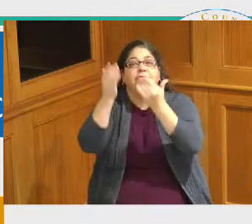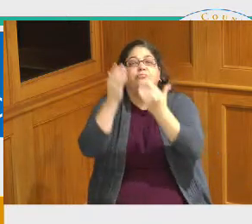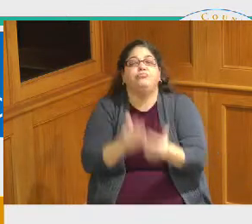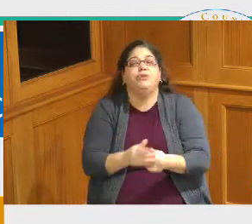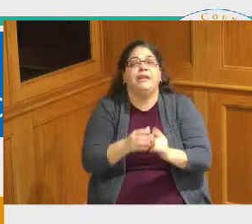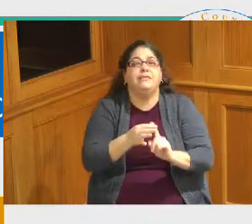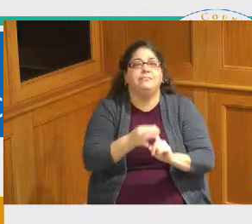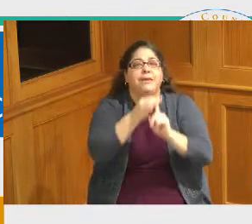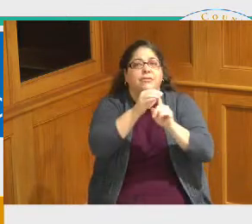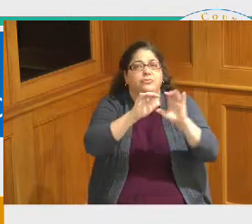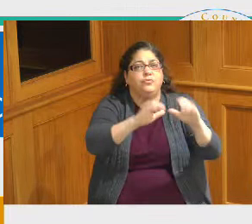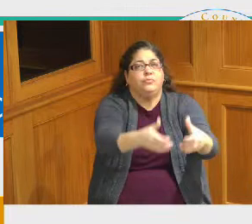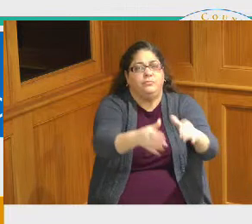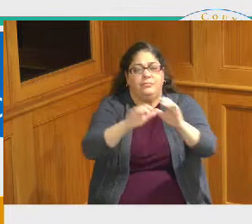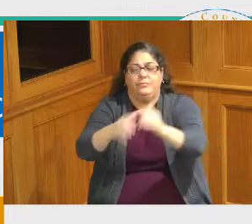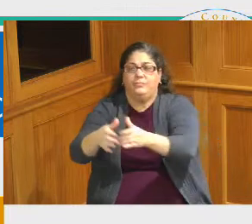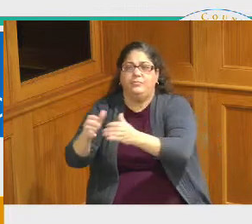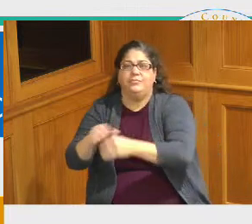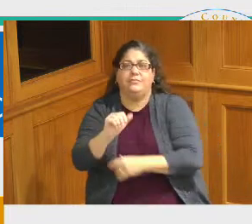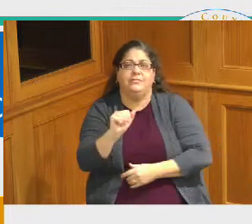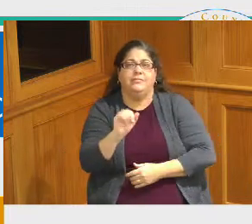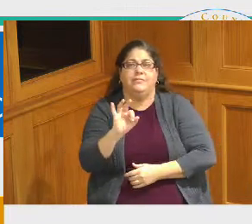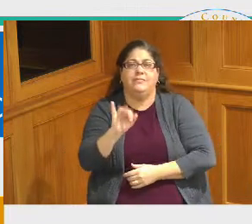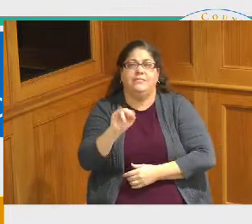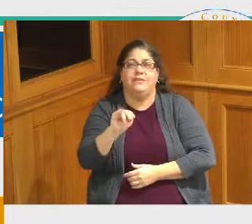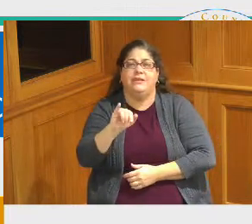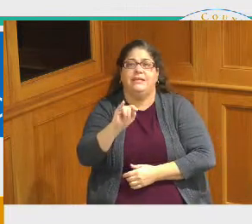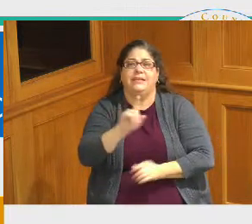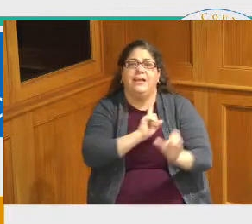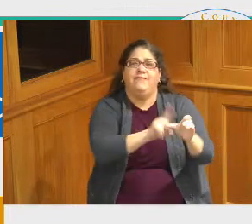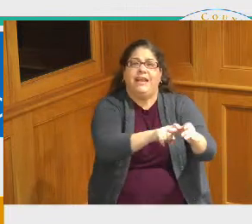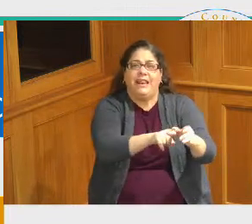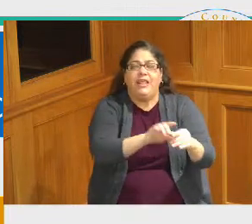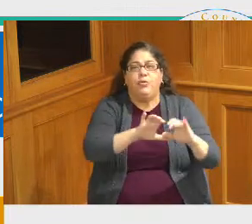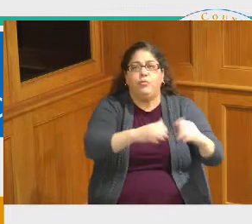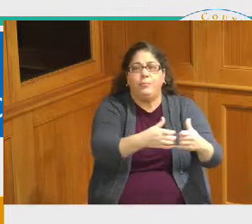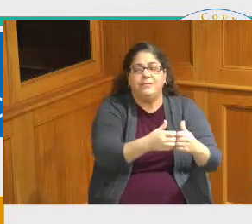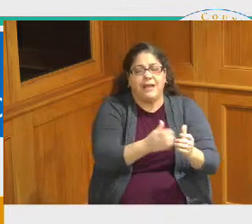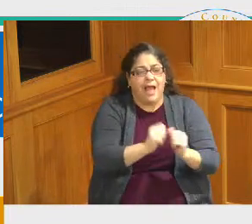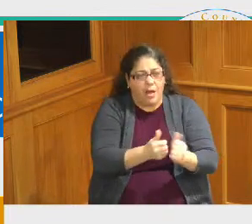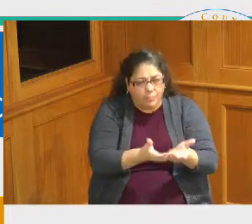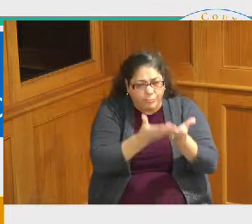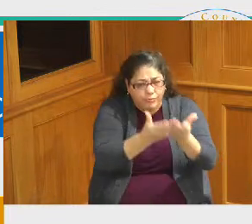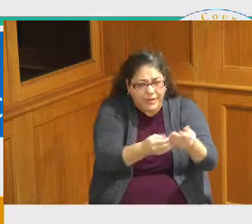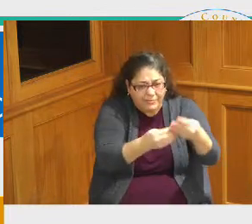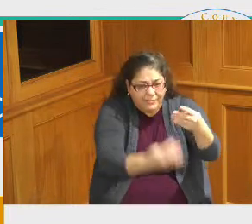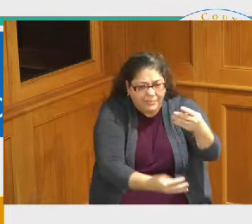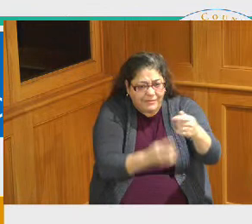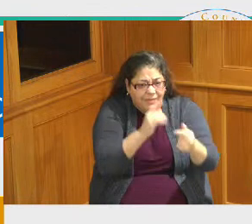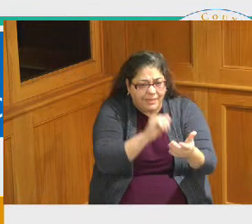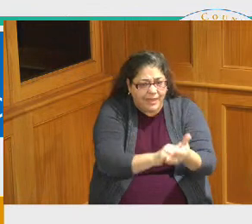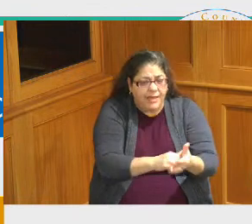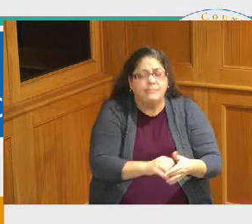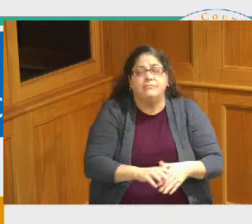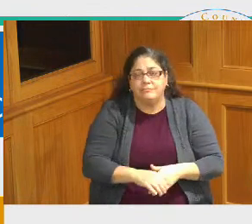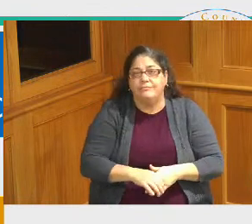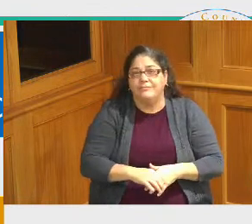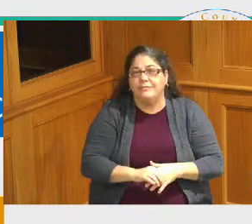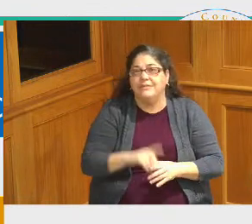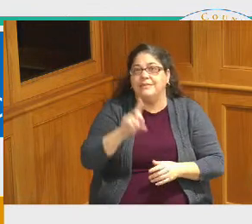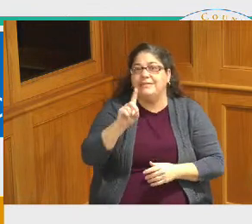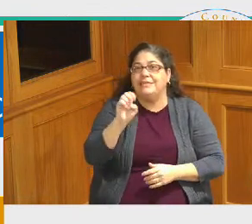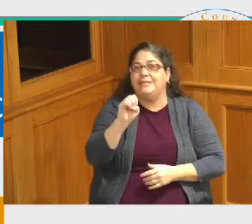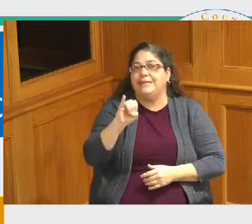groups to our employee population, something that we haven't really had a way to bring that out. So that's why it's part of this DEIB and